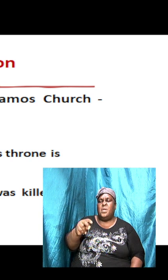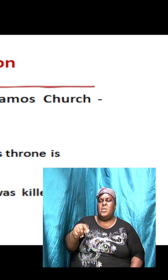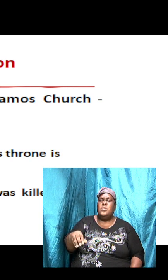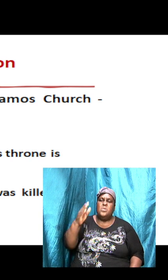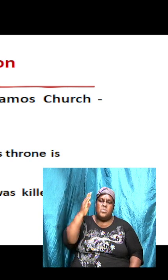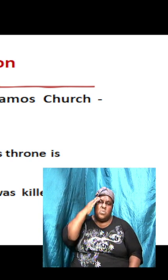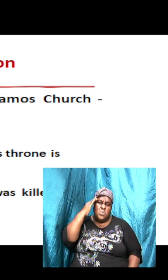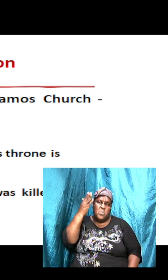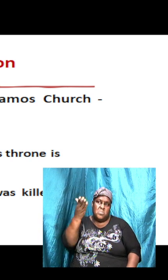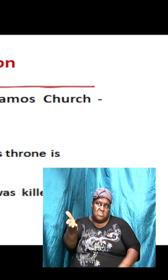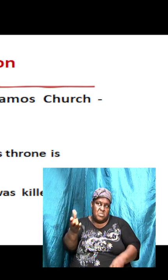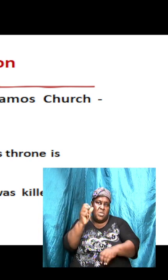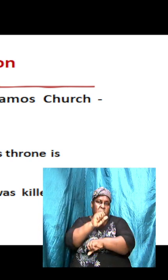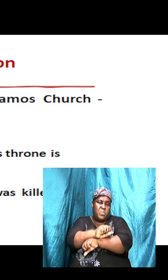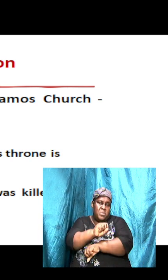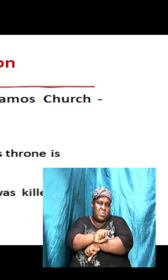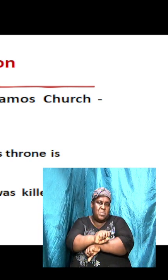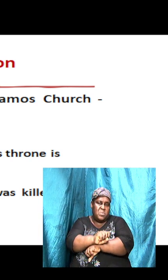works